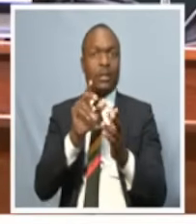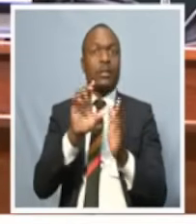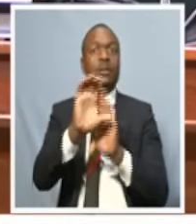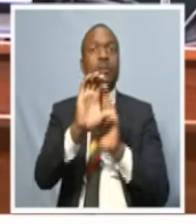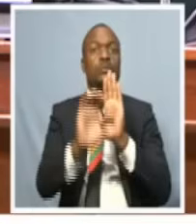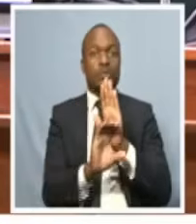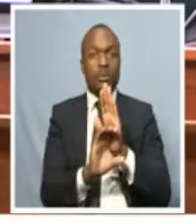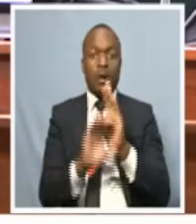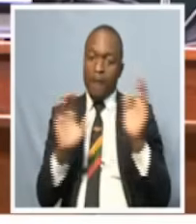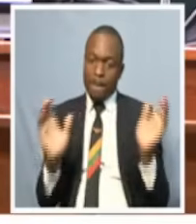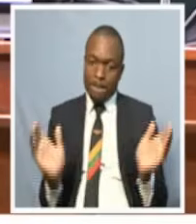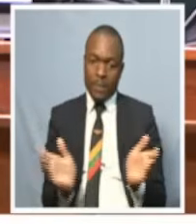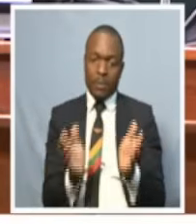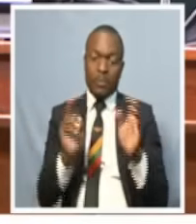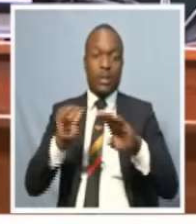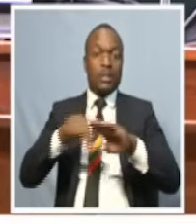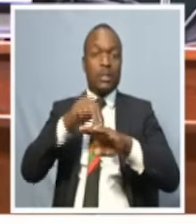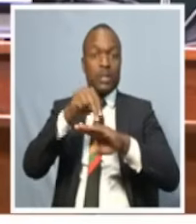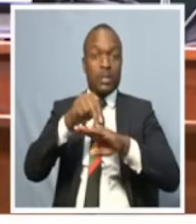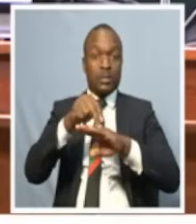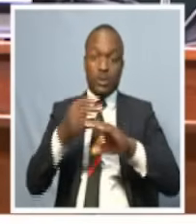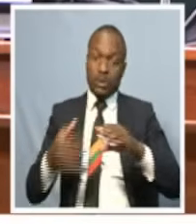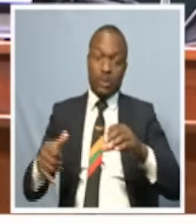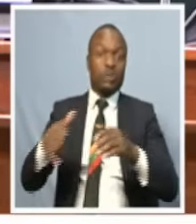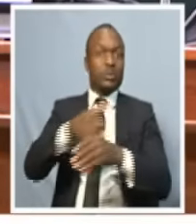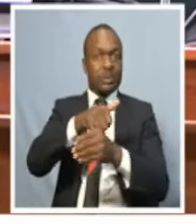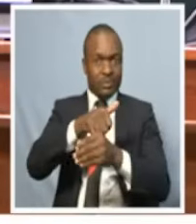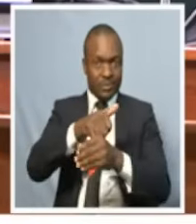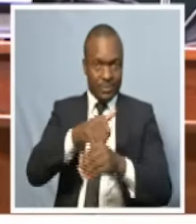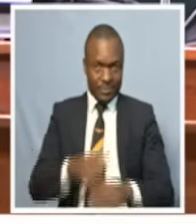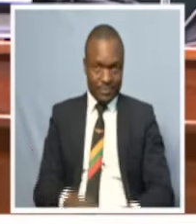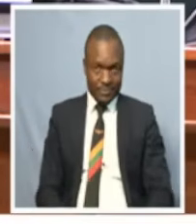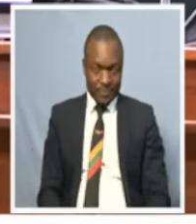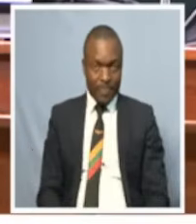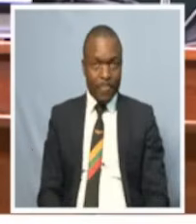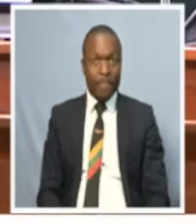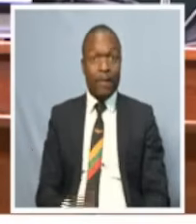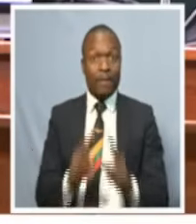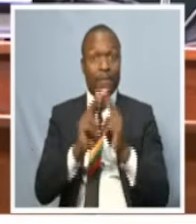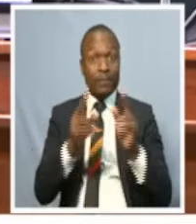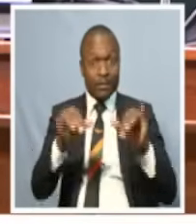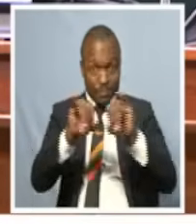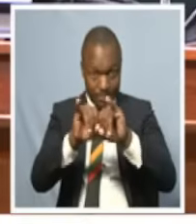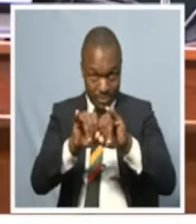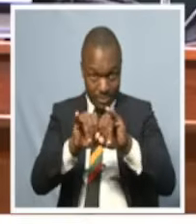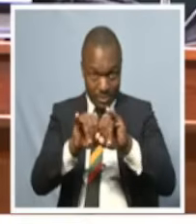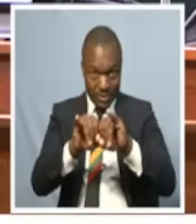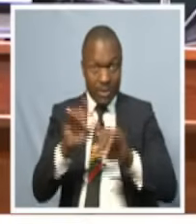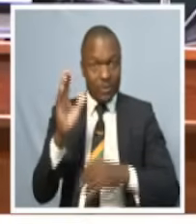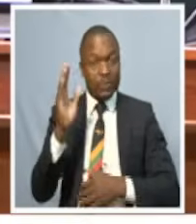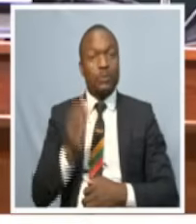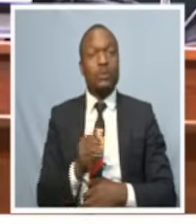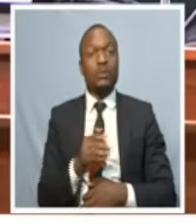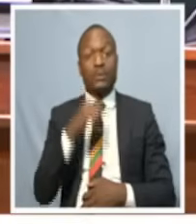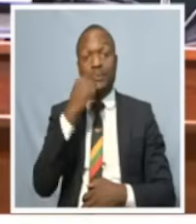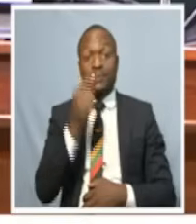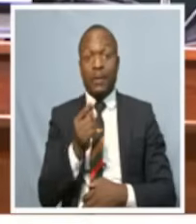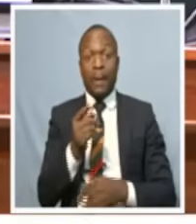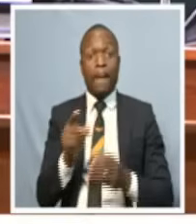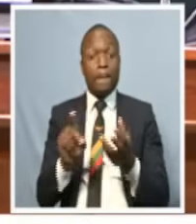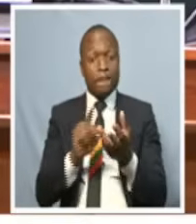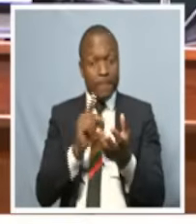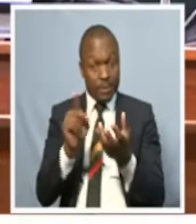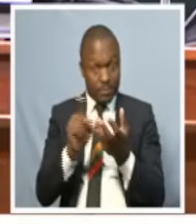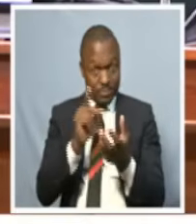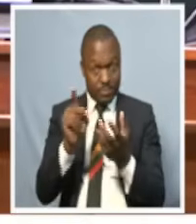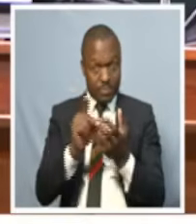promote national inclusivity. Madam Speaker, it is important to underscore that